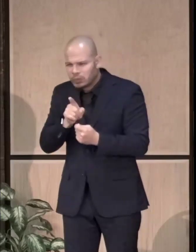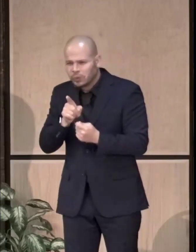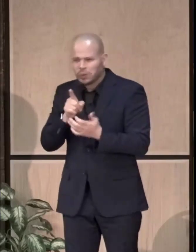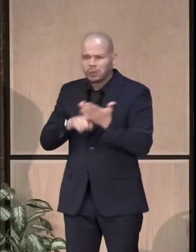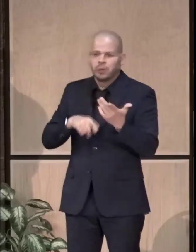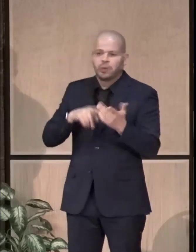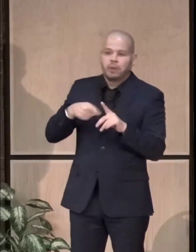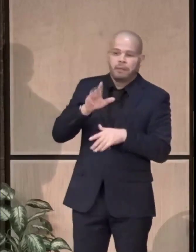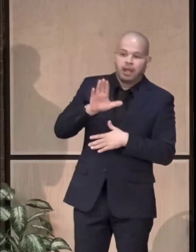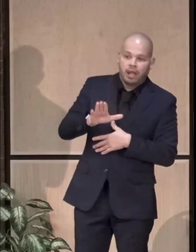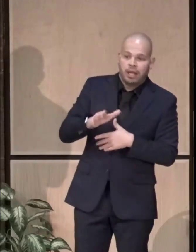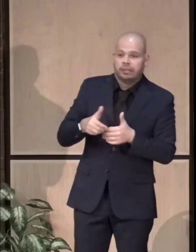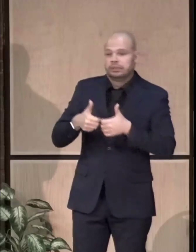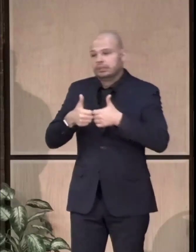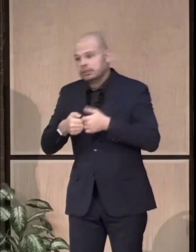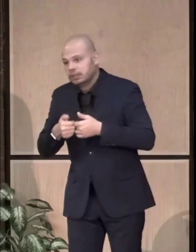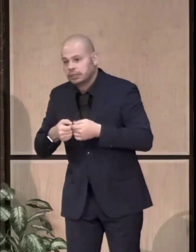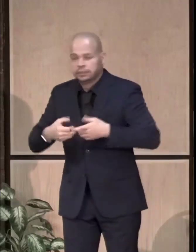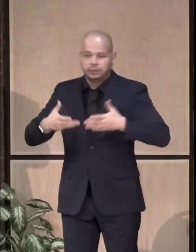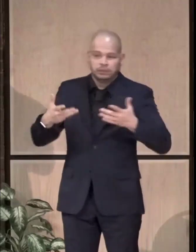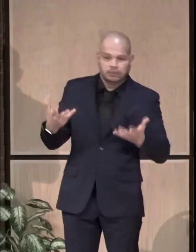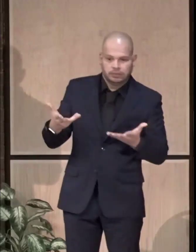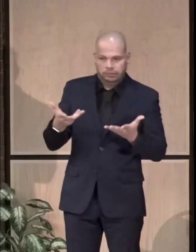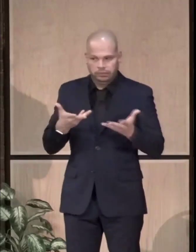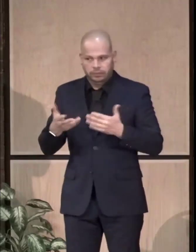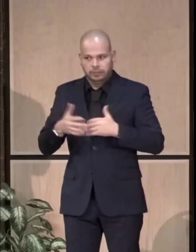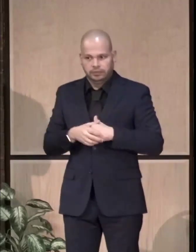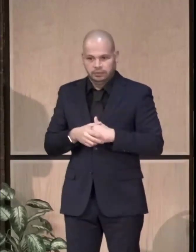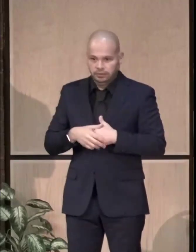Was that a fair statement about Hodgins?